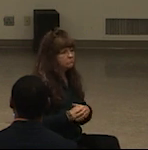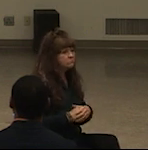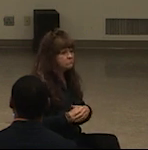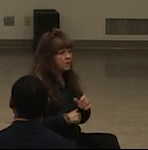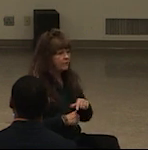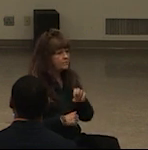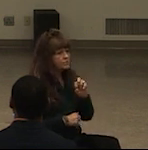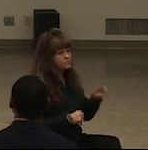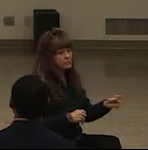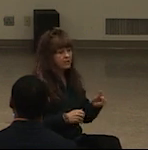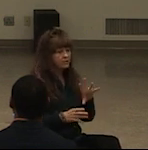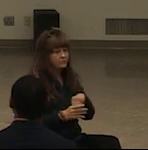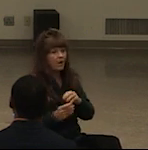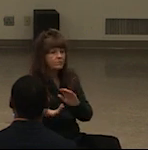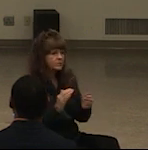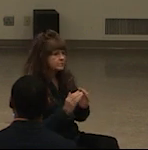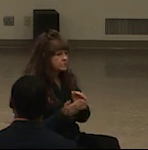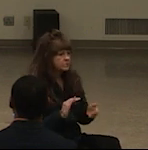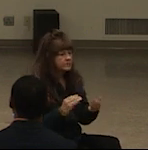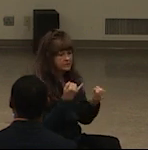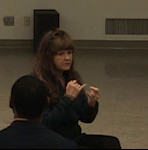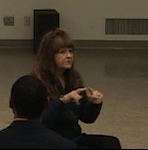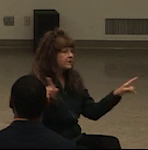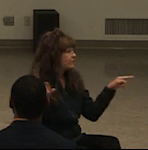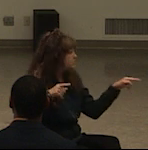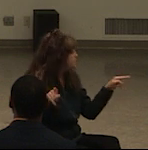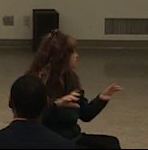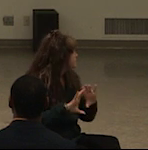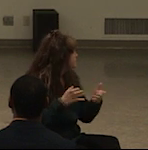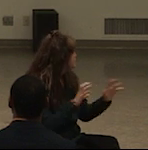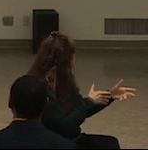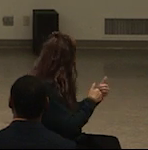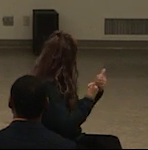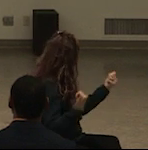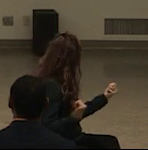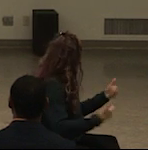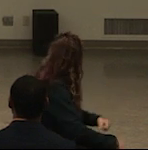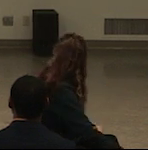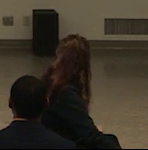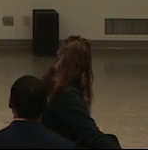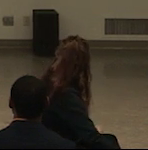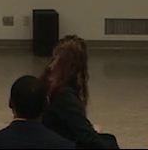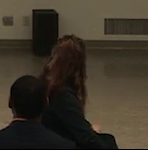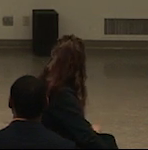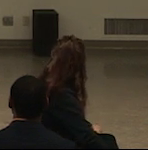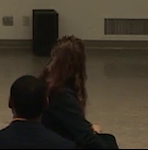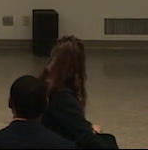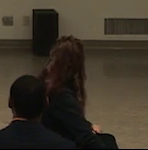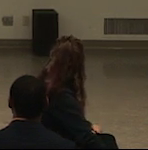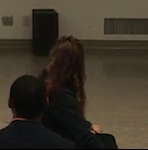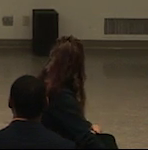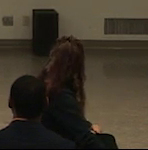about the consequences, right? We get to marriage equality, it's done, right? Because we didn't think about the next steps. There was like